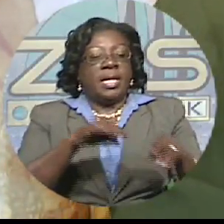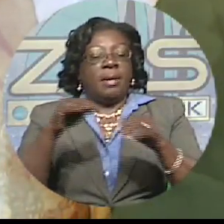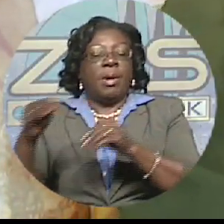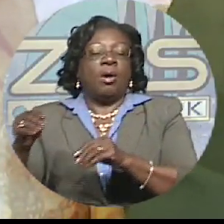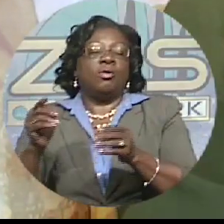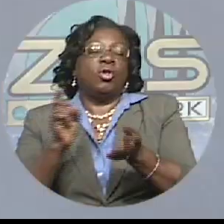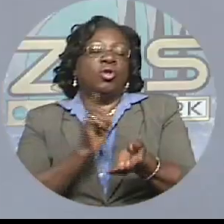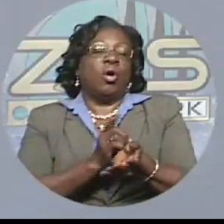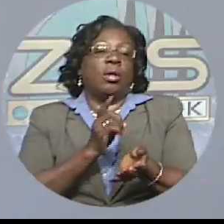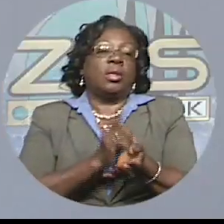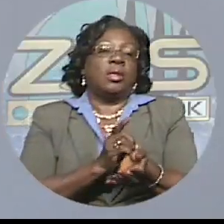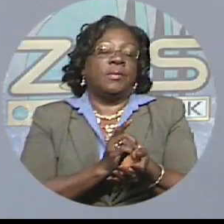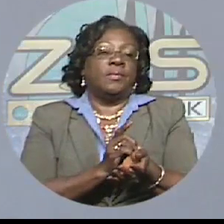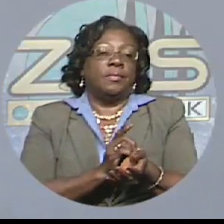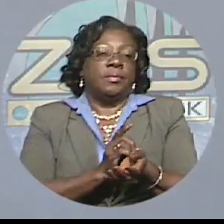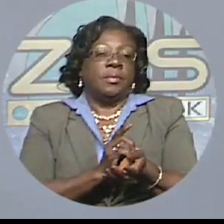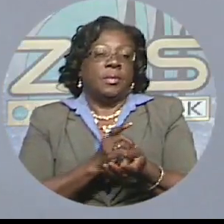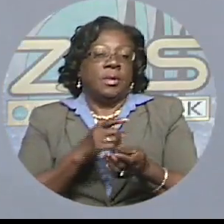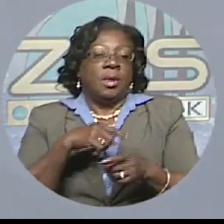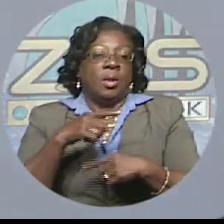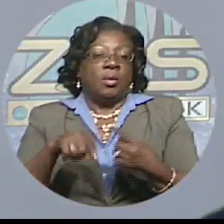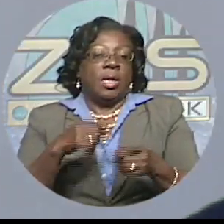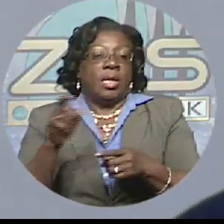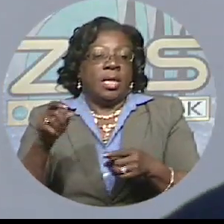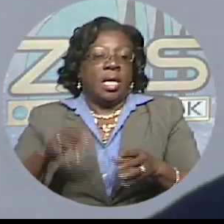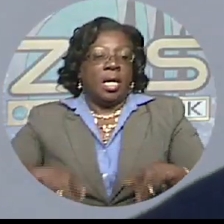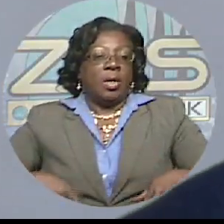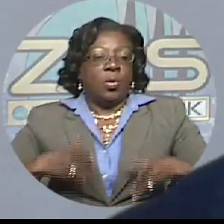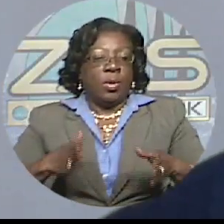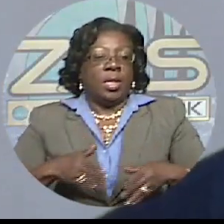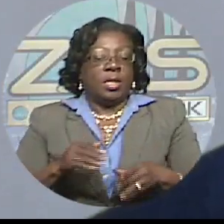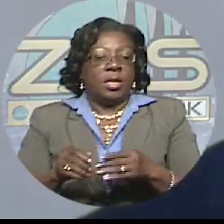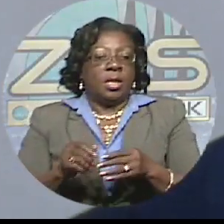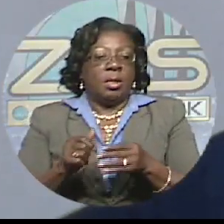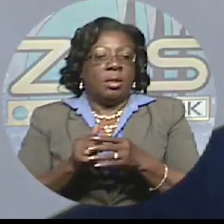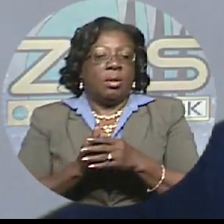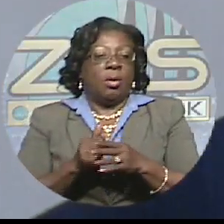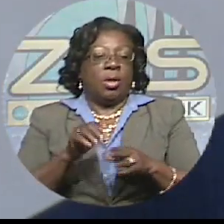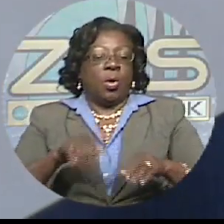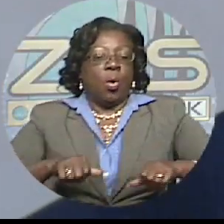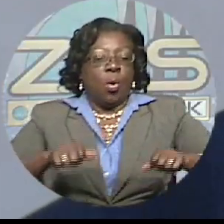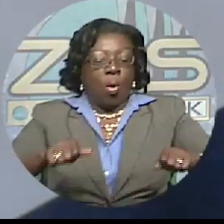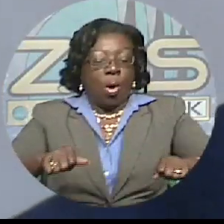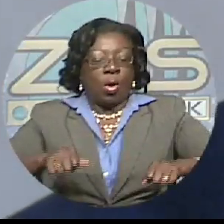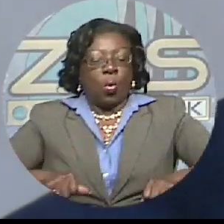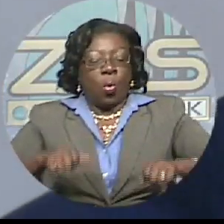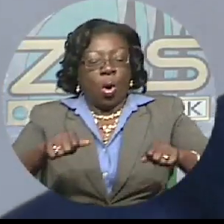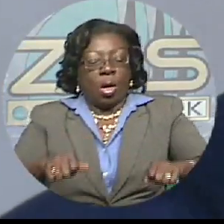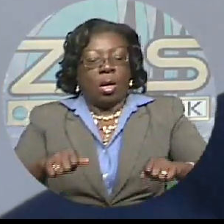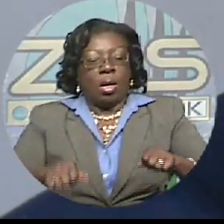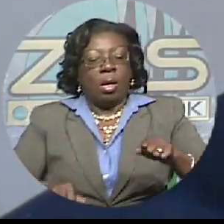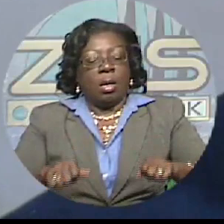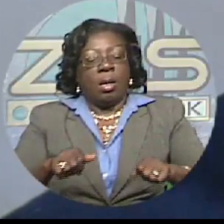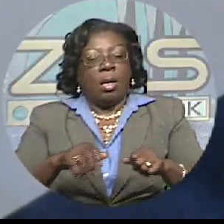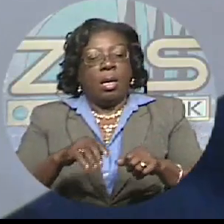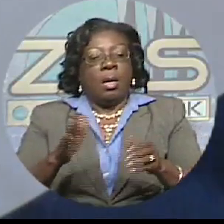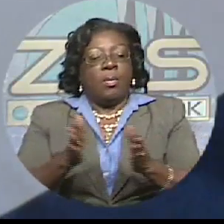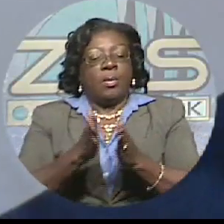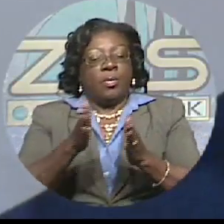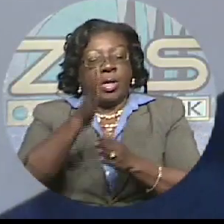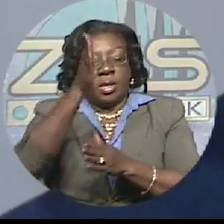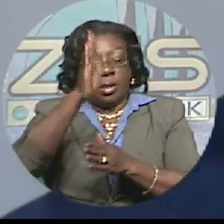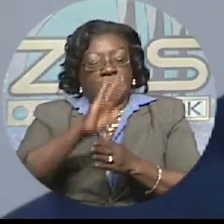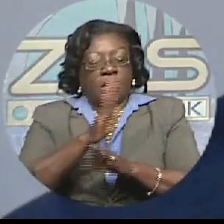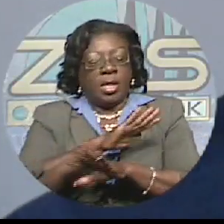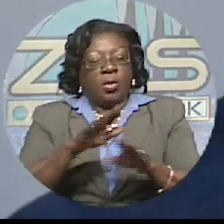him to doctor. When he in the wheelchair, he be on the walker. But praise God, he don't use